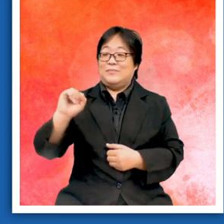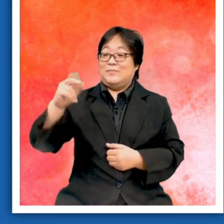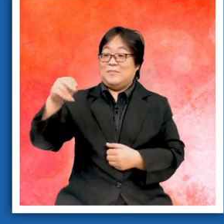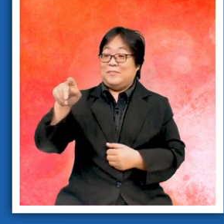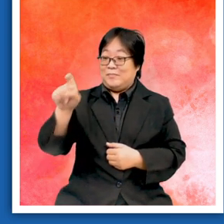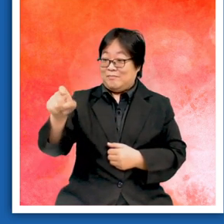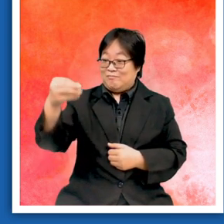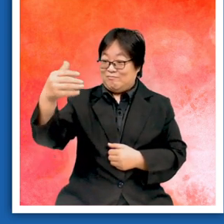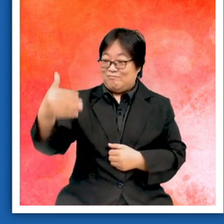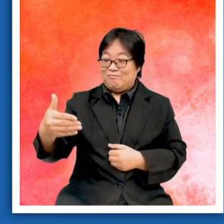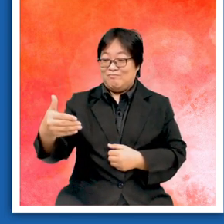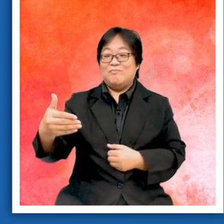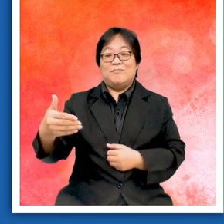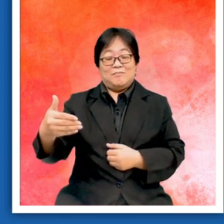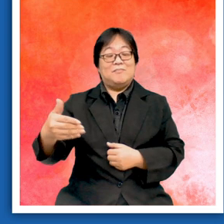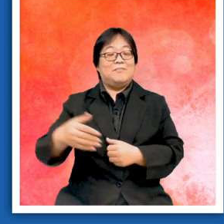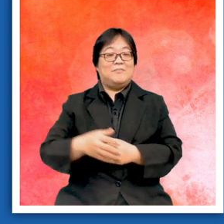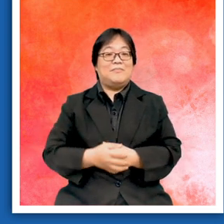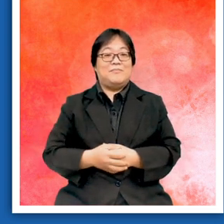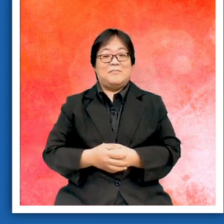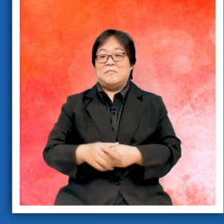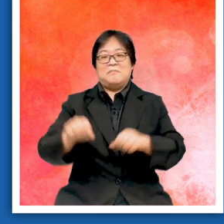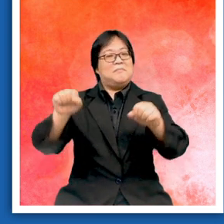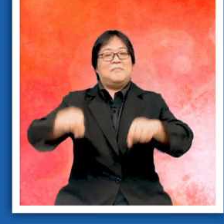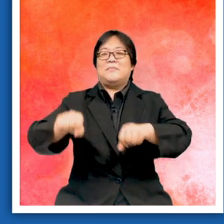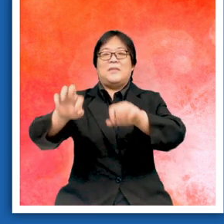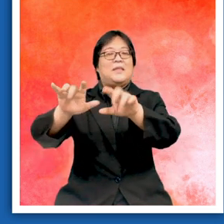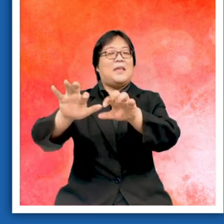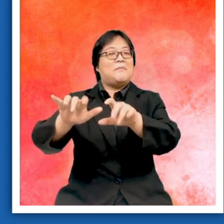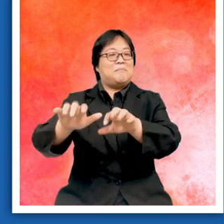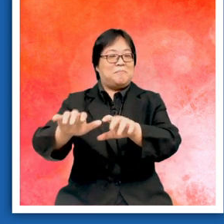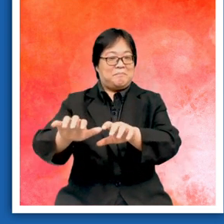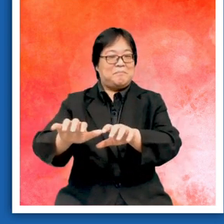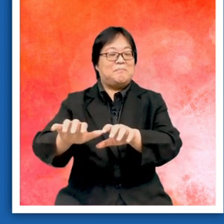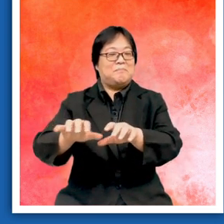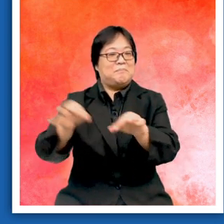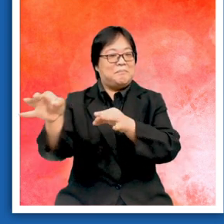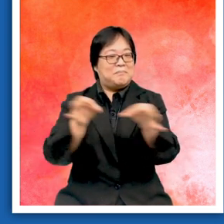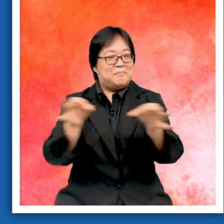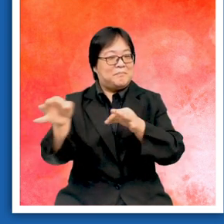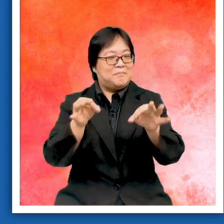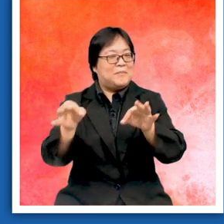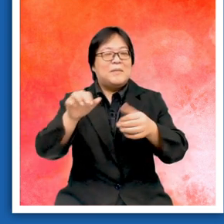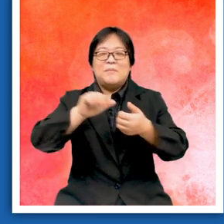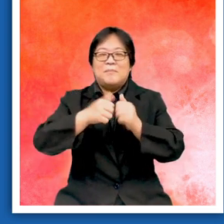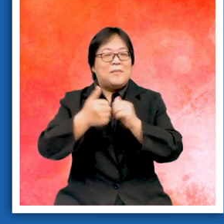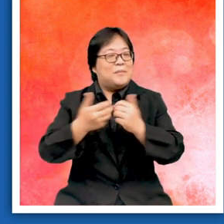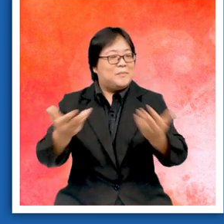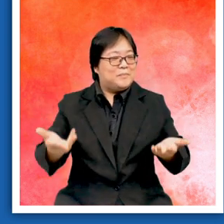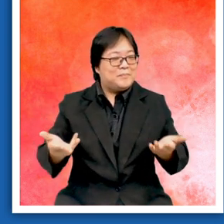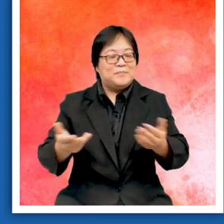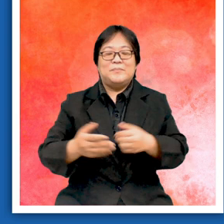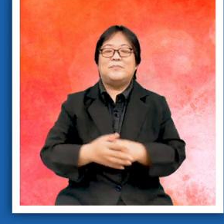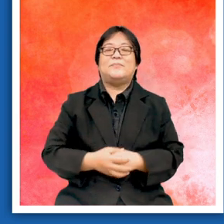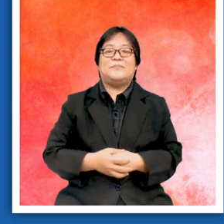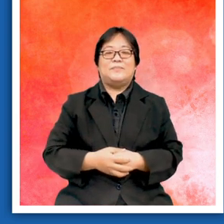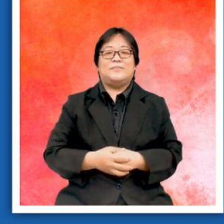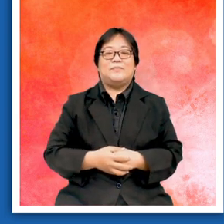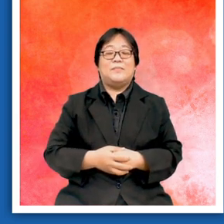Spectrum. And then you can type in the description, problem